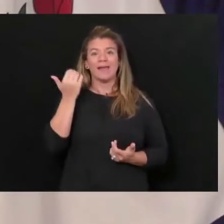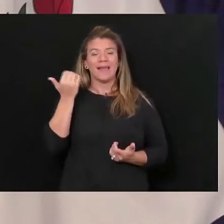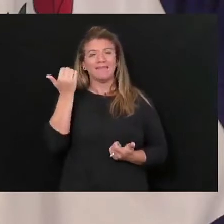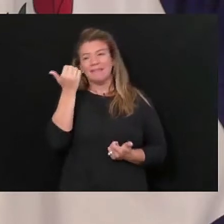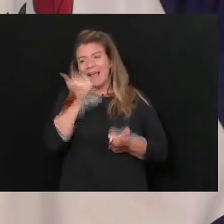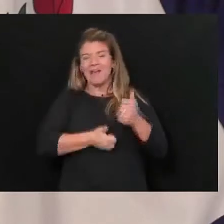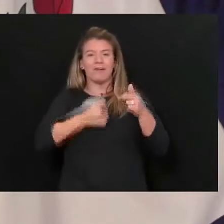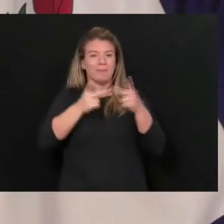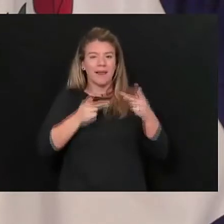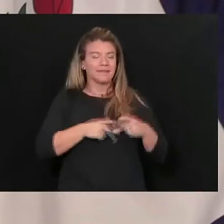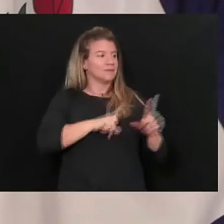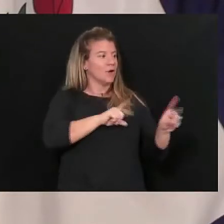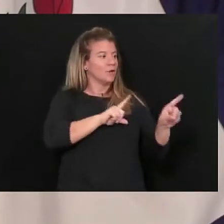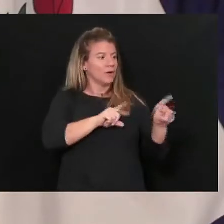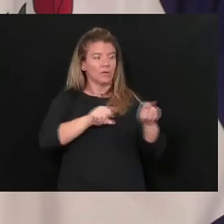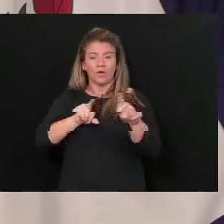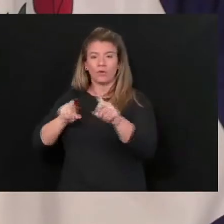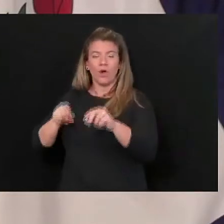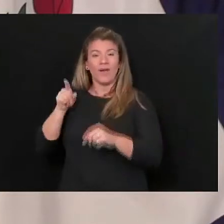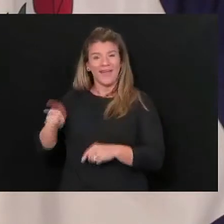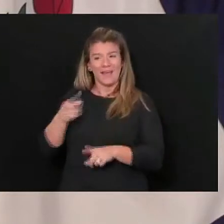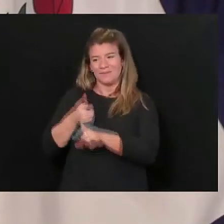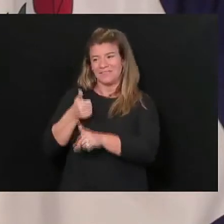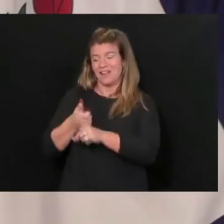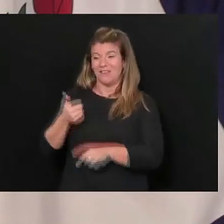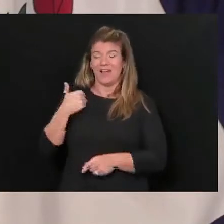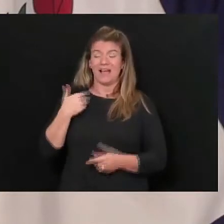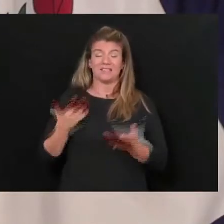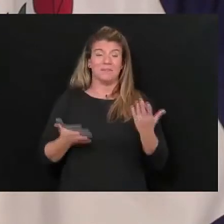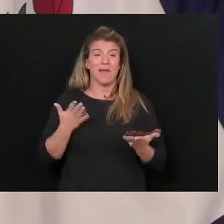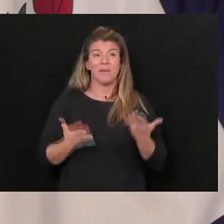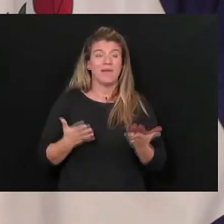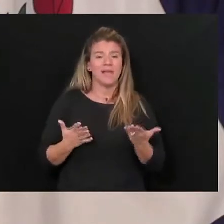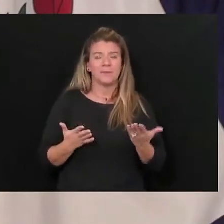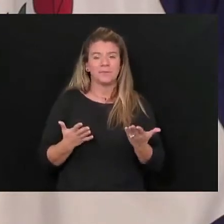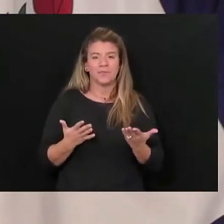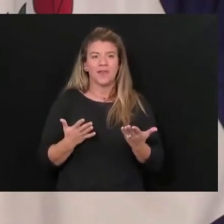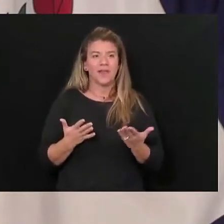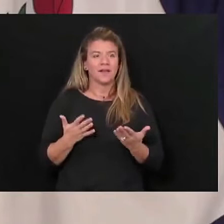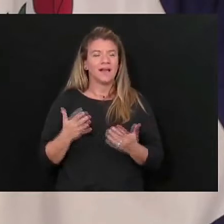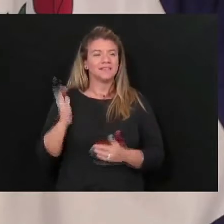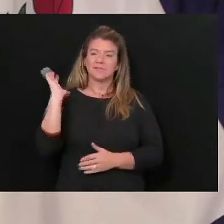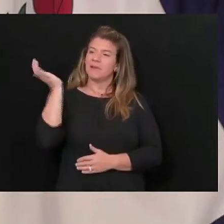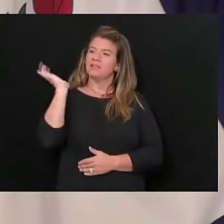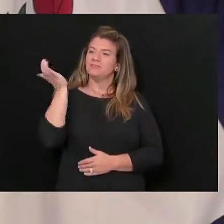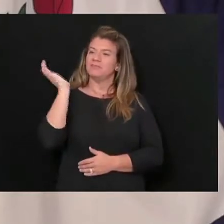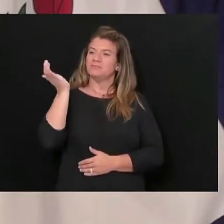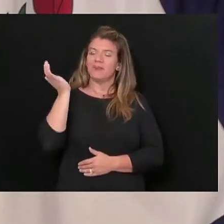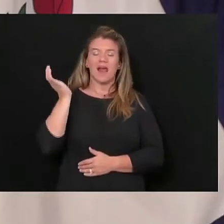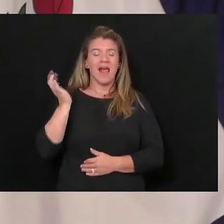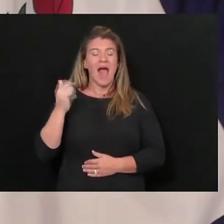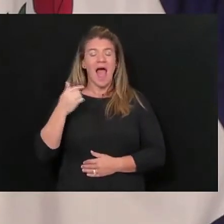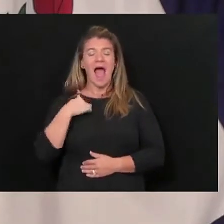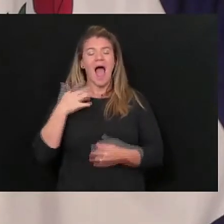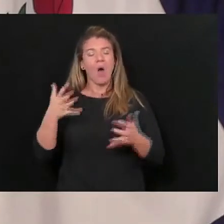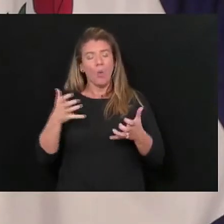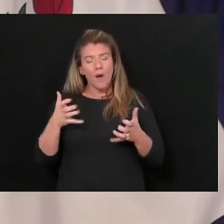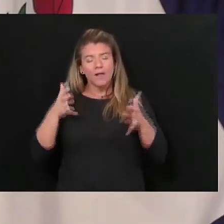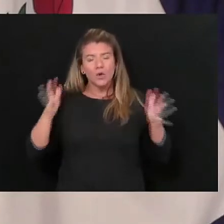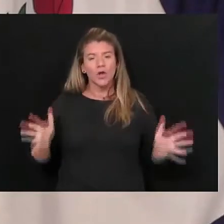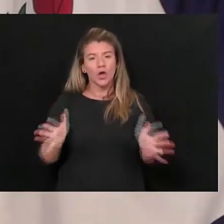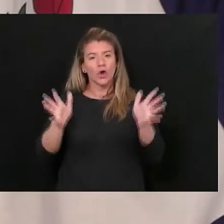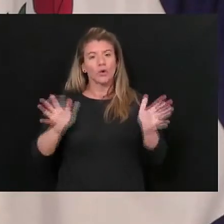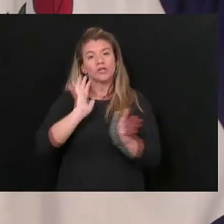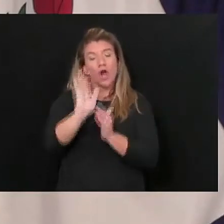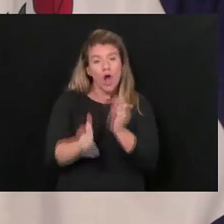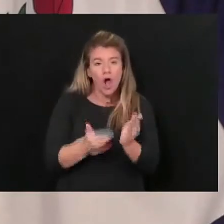goes, state to state, he's got almost, maybe some level of a pat speech. And he says, I want to encourage all West